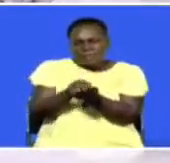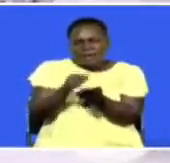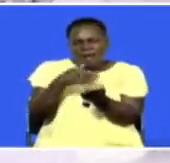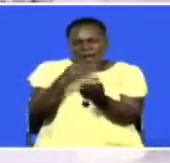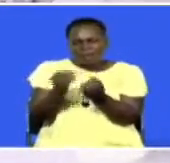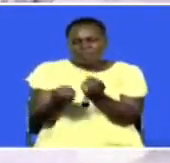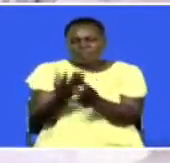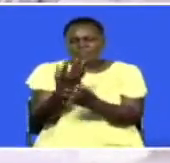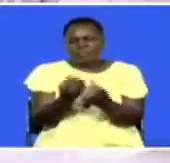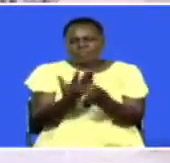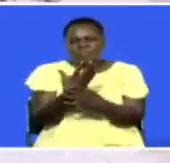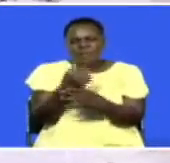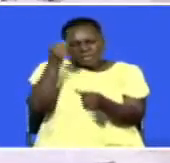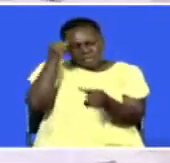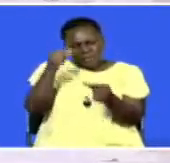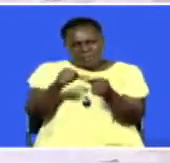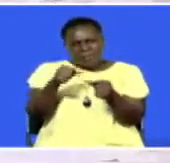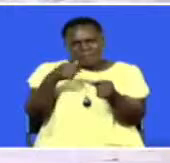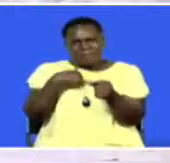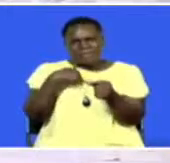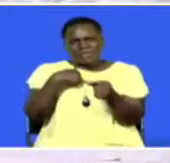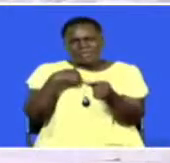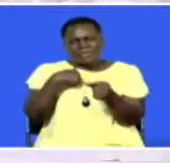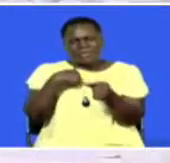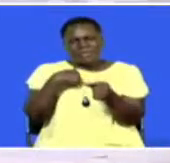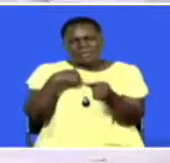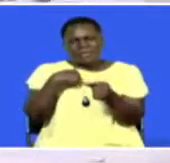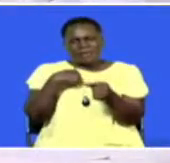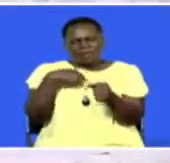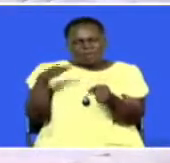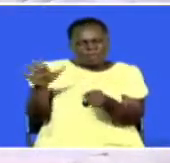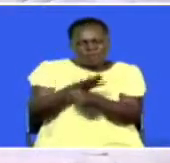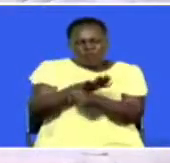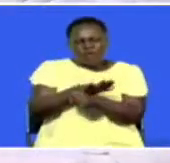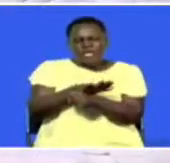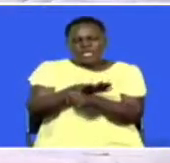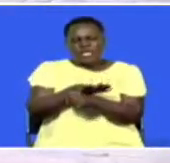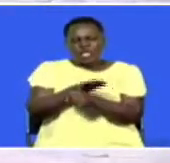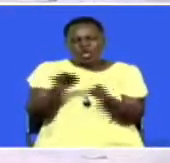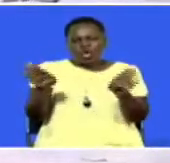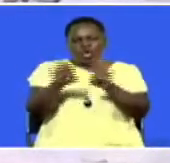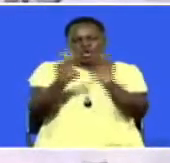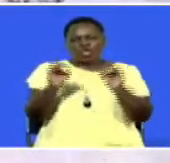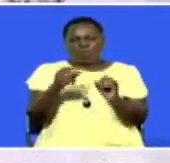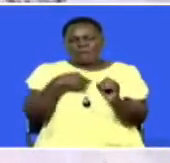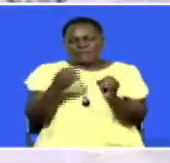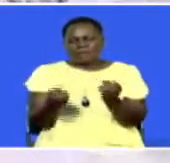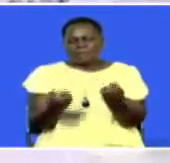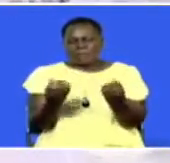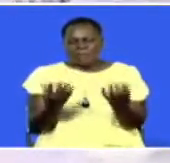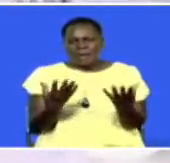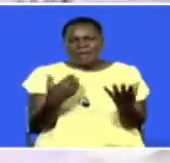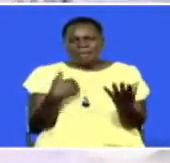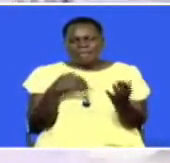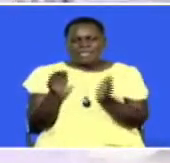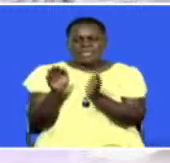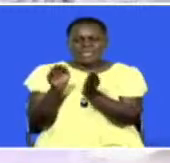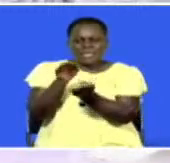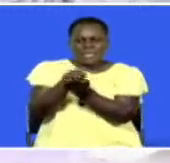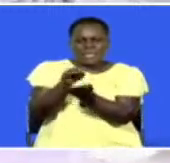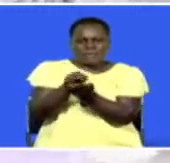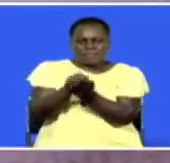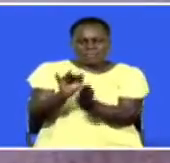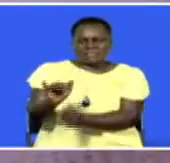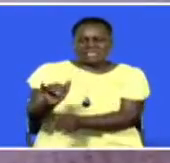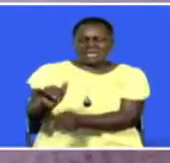gas escaping. Remember, I won't tighten it, but there will be some gas. And I'll put this just the way